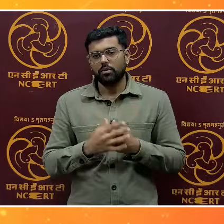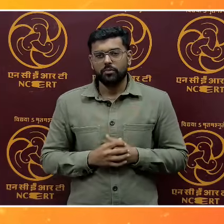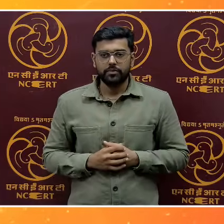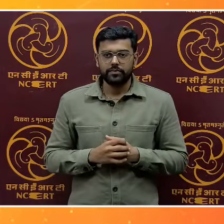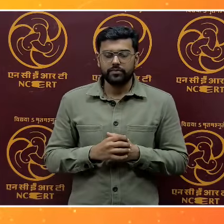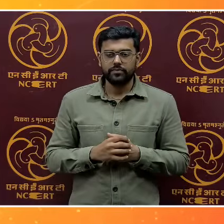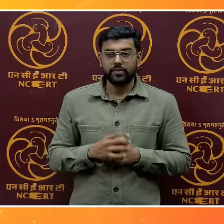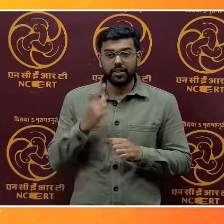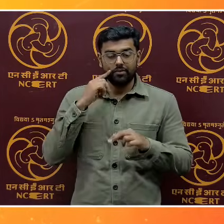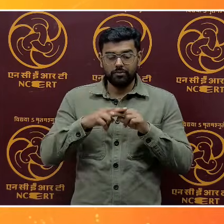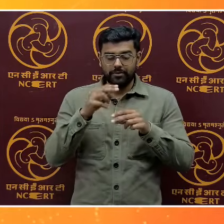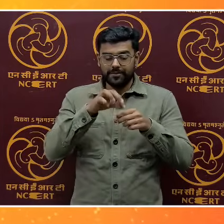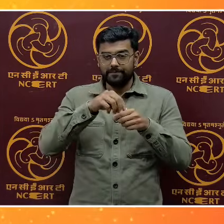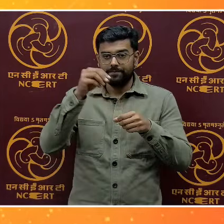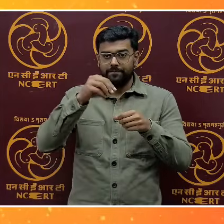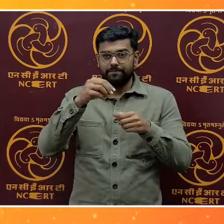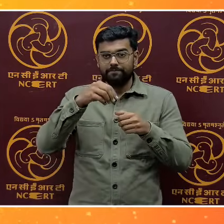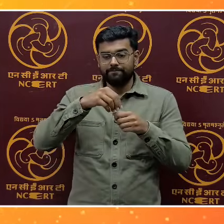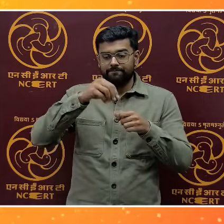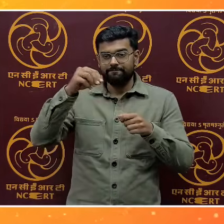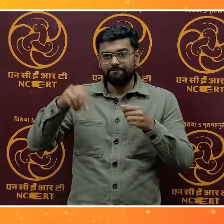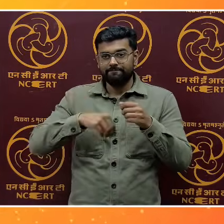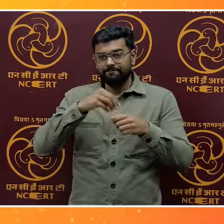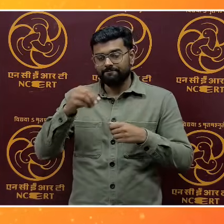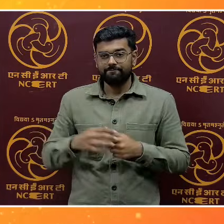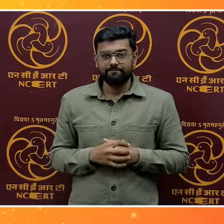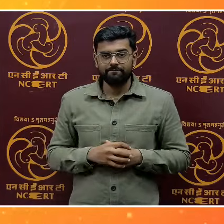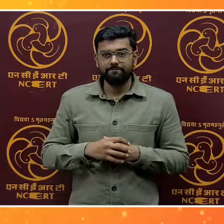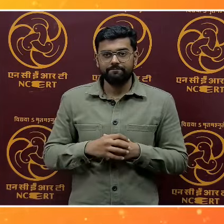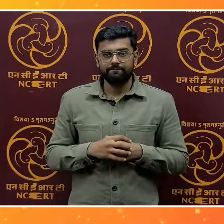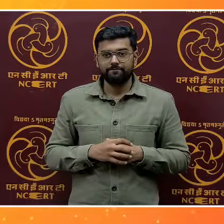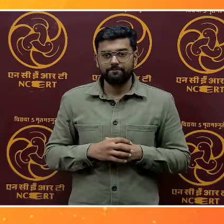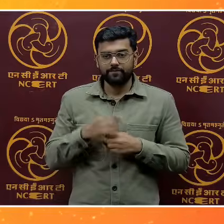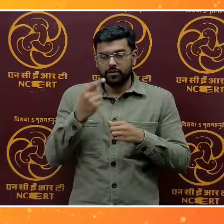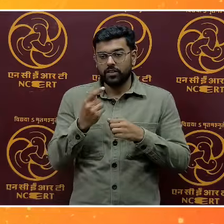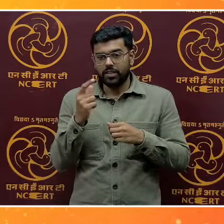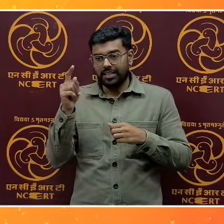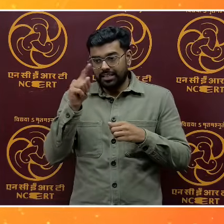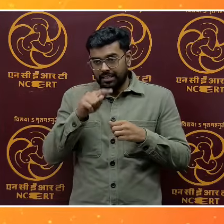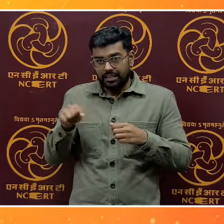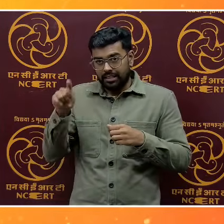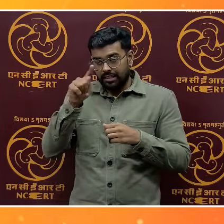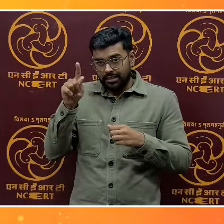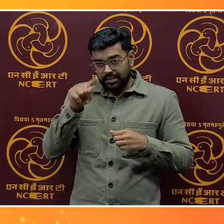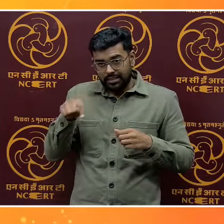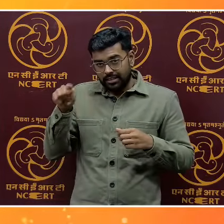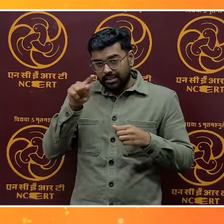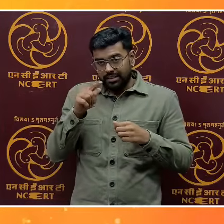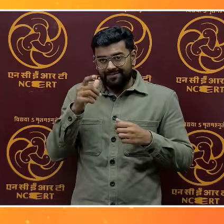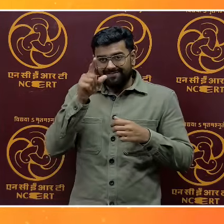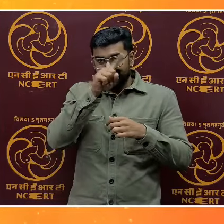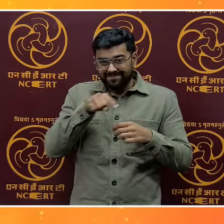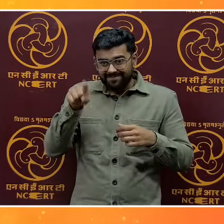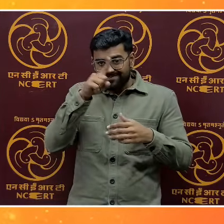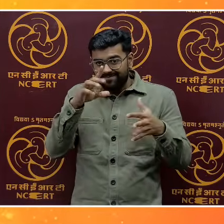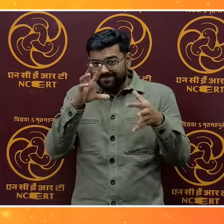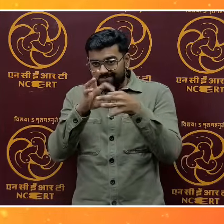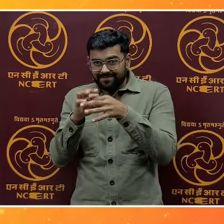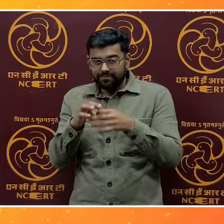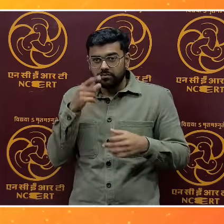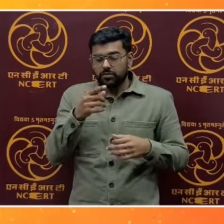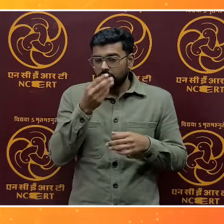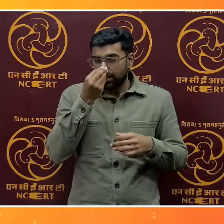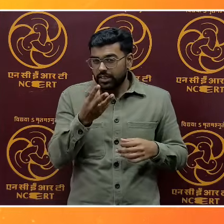And when I remove this and try to fix it on the circles, see this way, you can